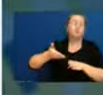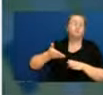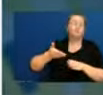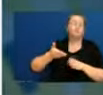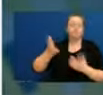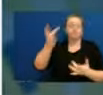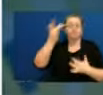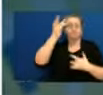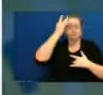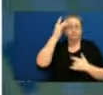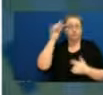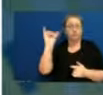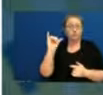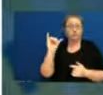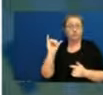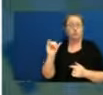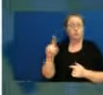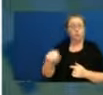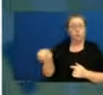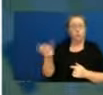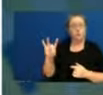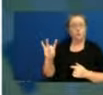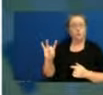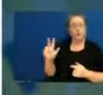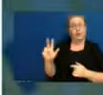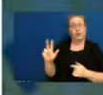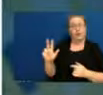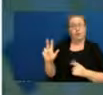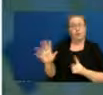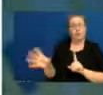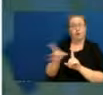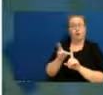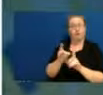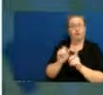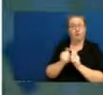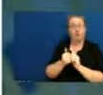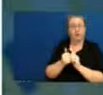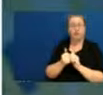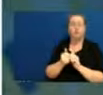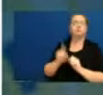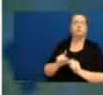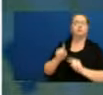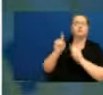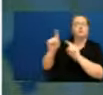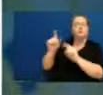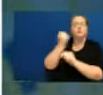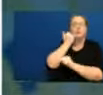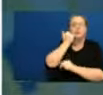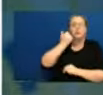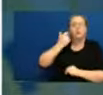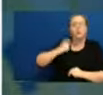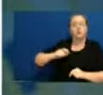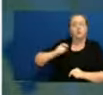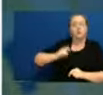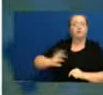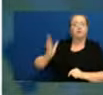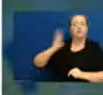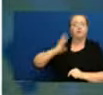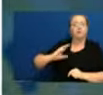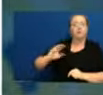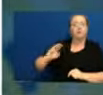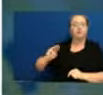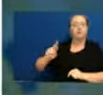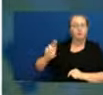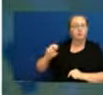were involved, and we know that the majority of those were people who acquired their infection attending a conference early on in the